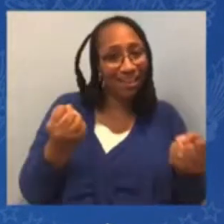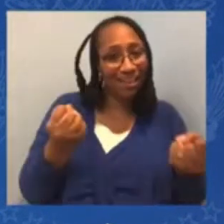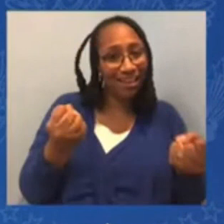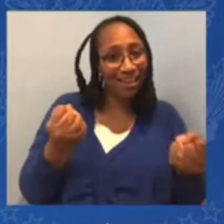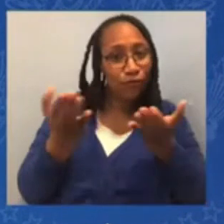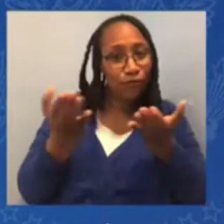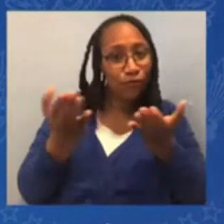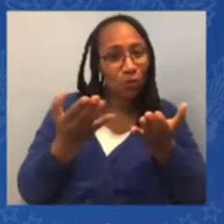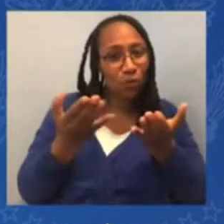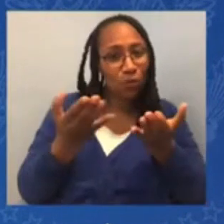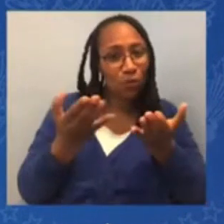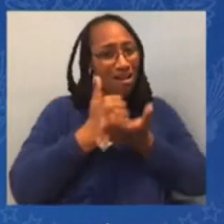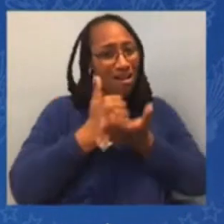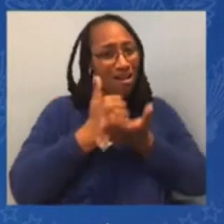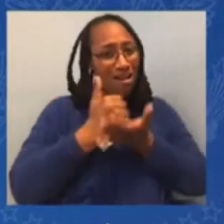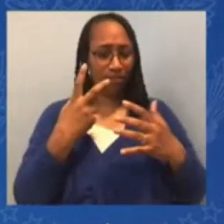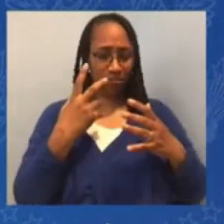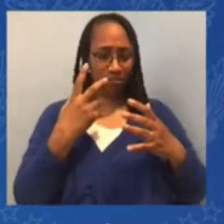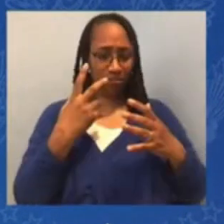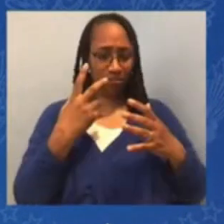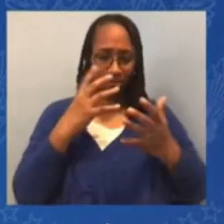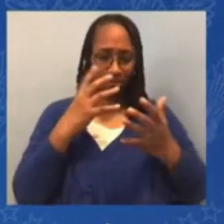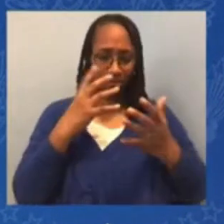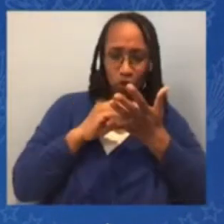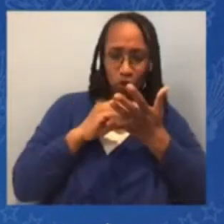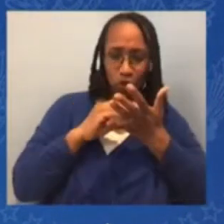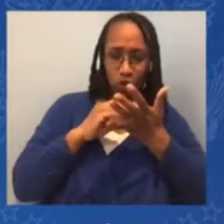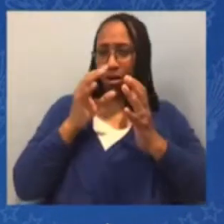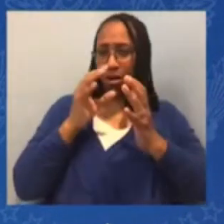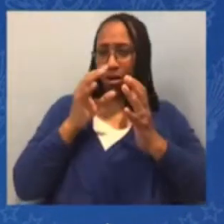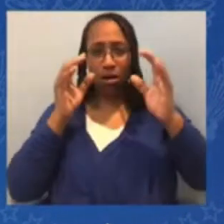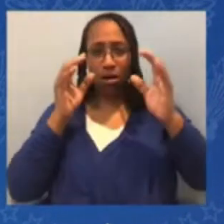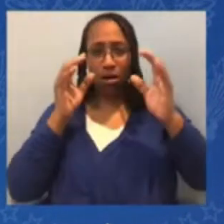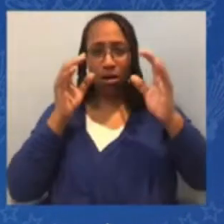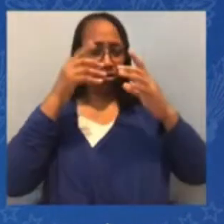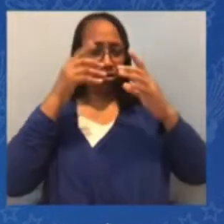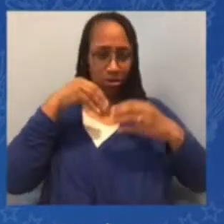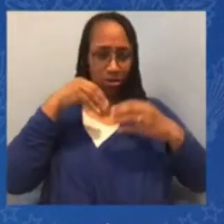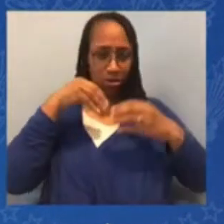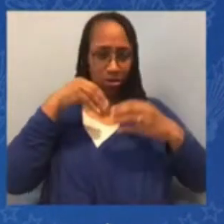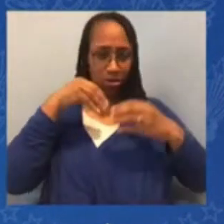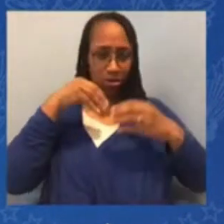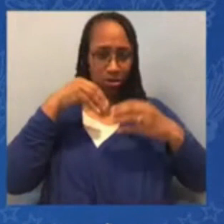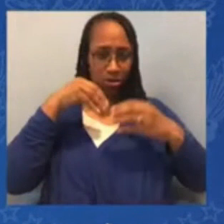and trauma resulting from gun violence, post-traumatic stress syndrome.